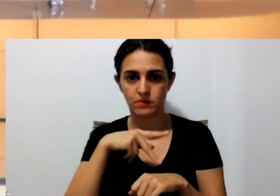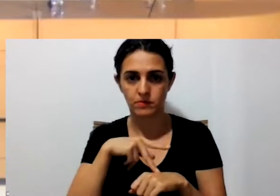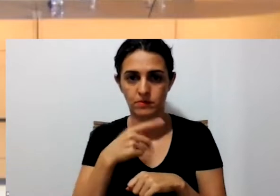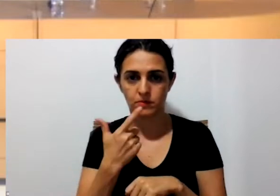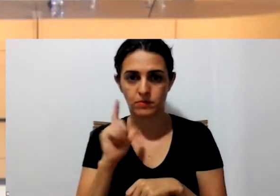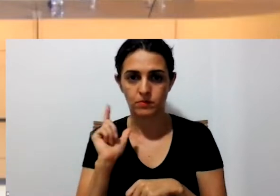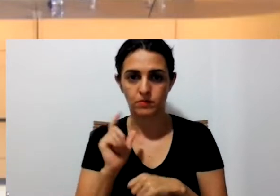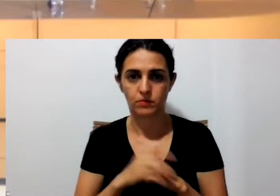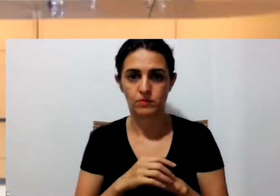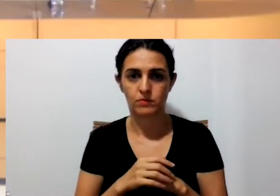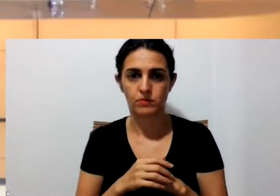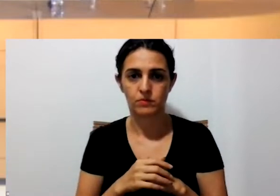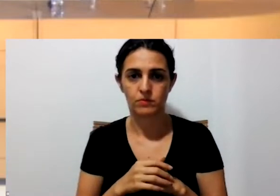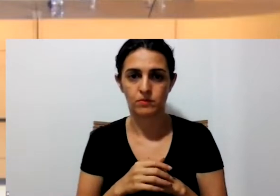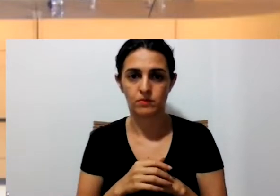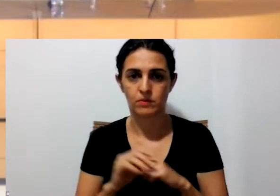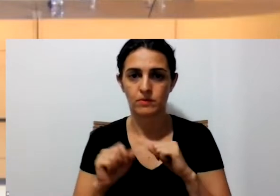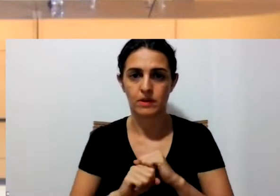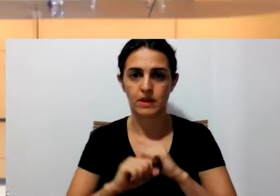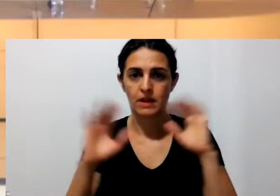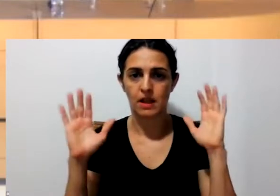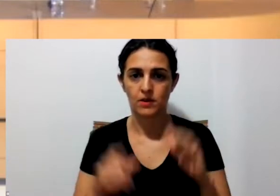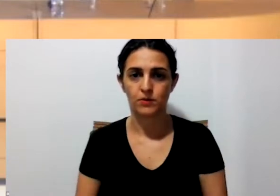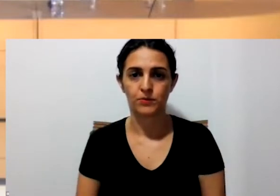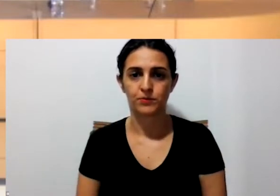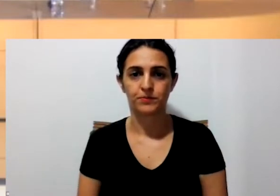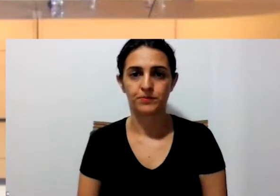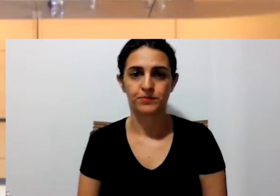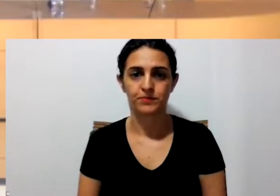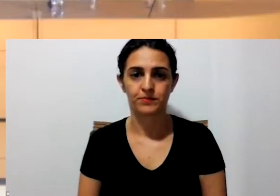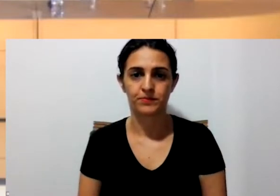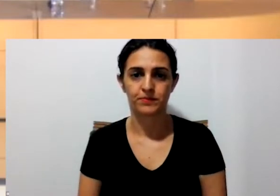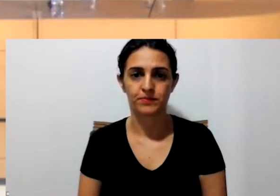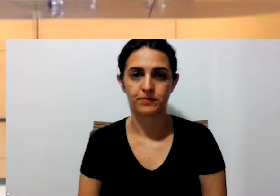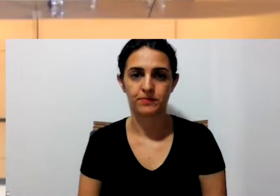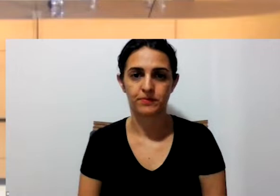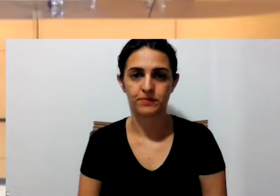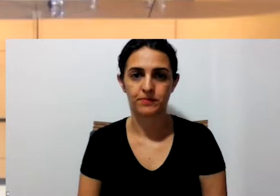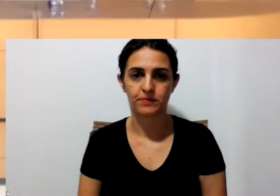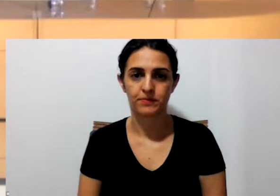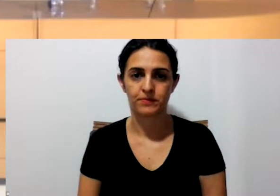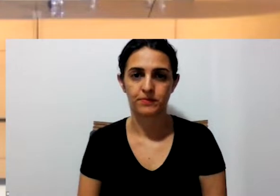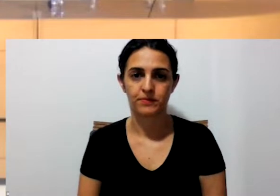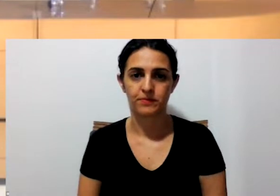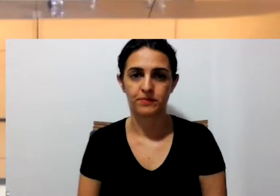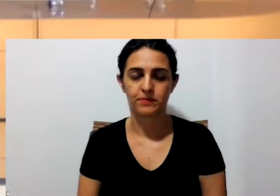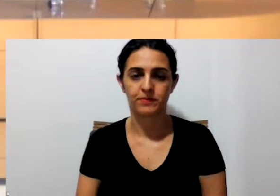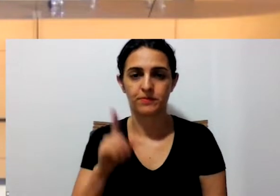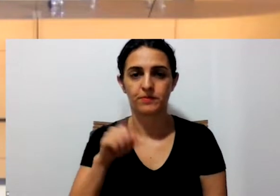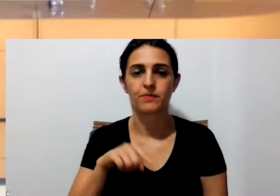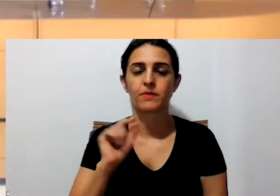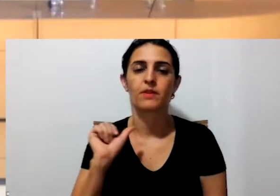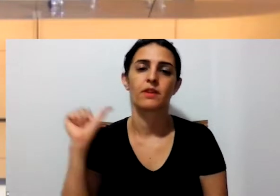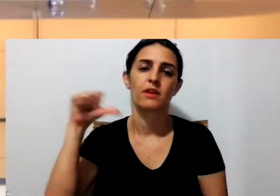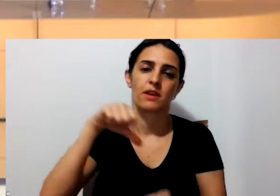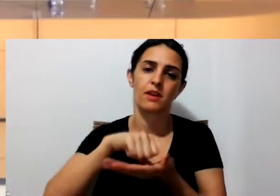Then Australia, New Zealand, Korea, other countries become member. Mexico, as the first Latin American country,